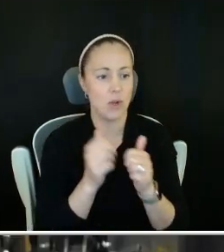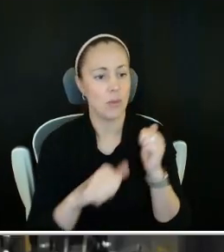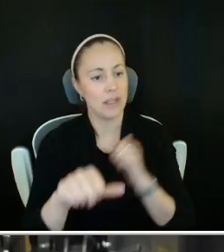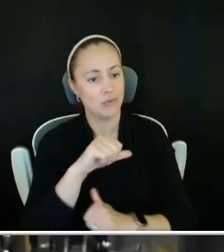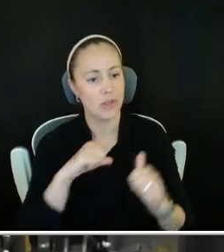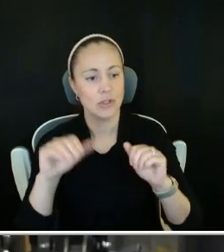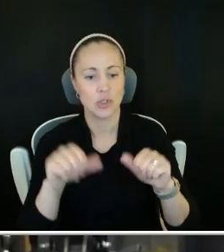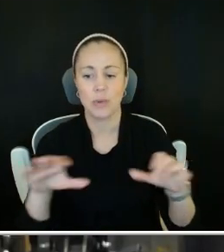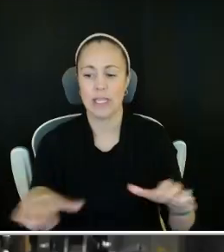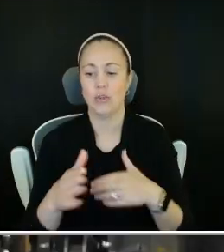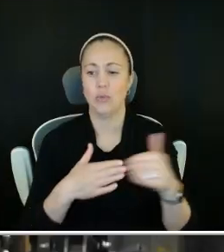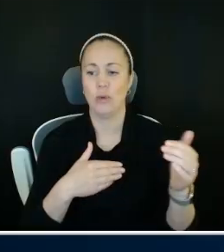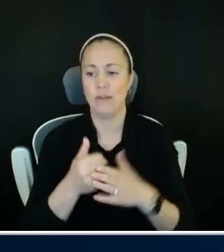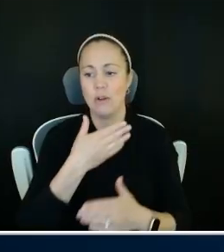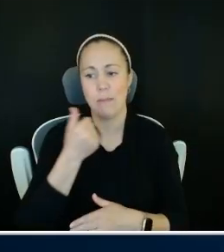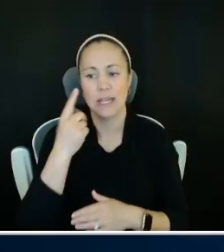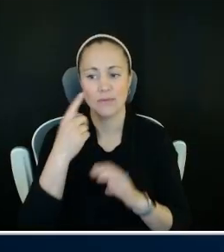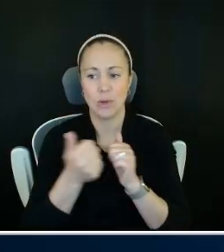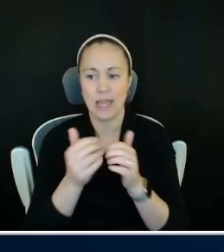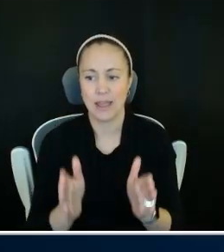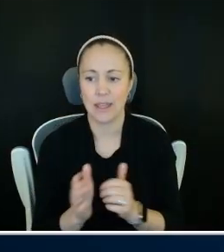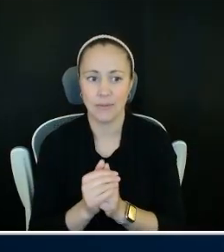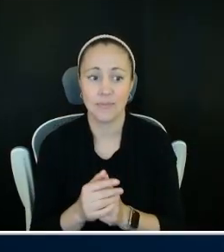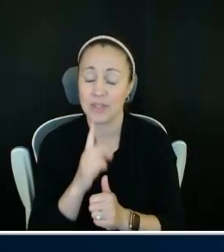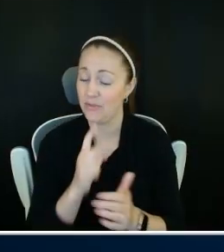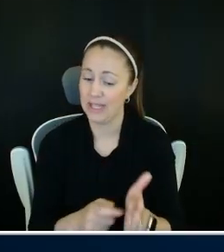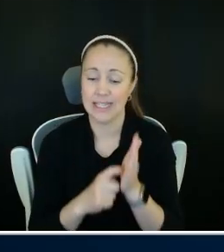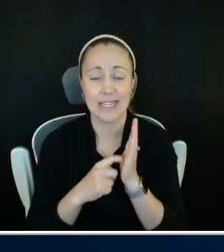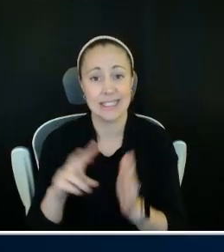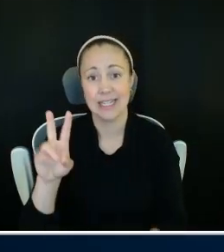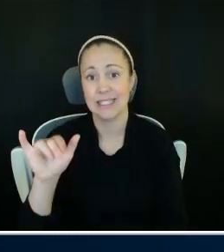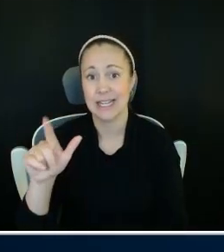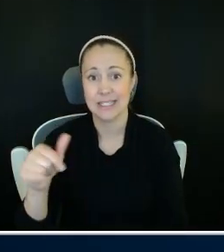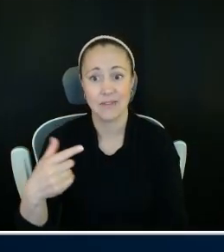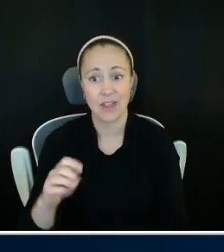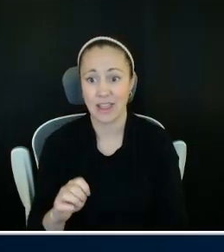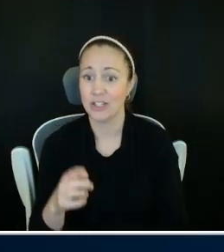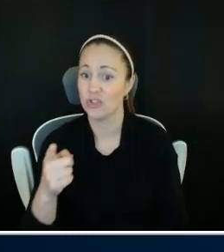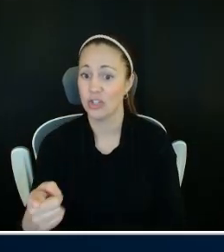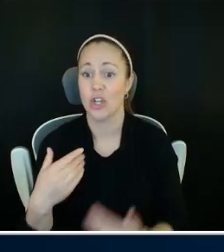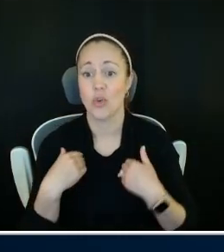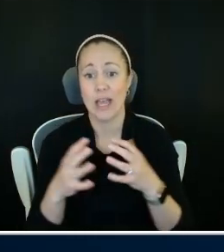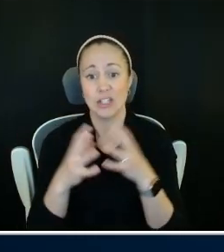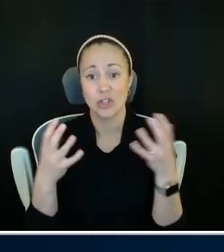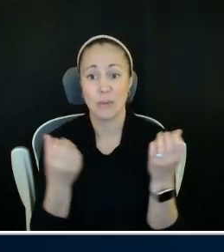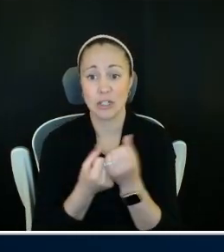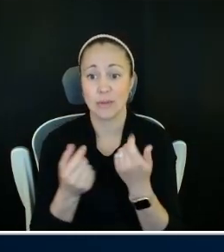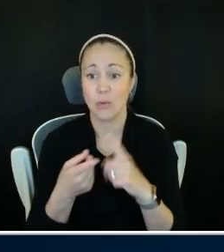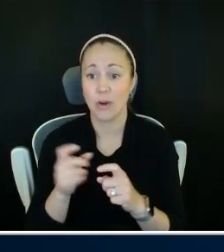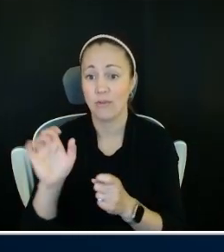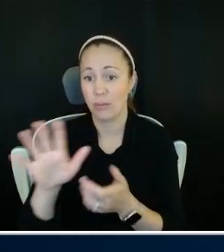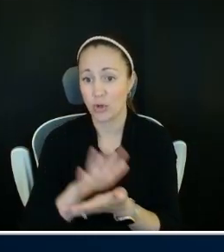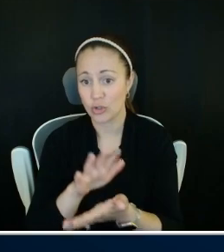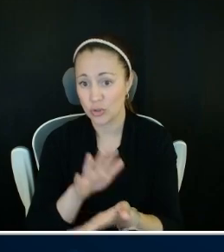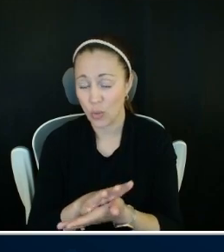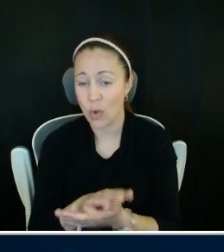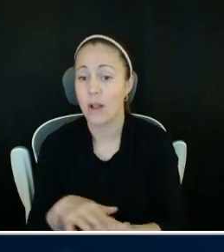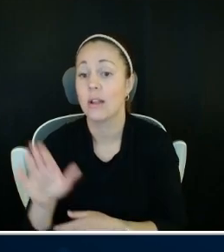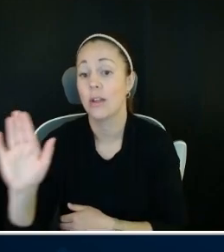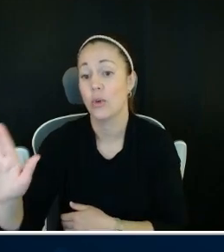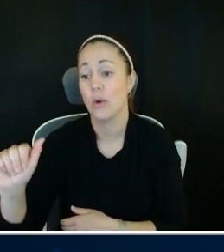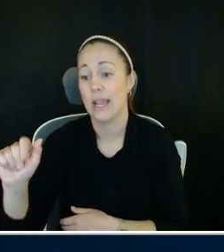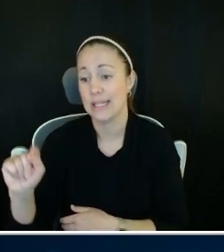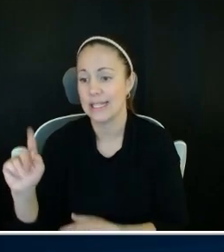athlete. It really takes a village. Lael, you had so much support from your school, your athletic trainer, Karistine, throughout this whole